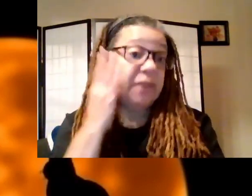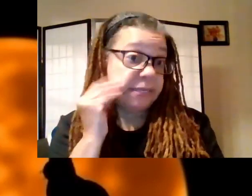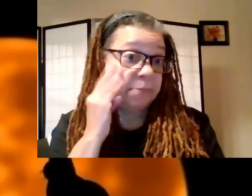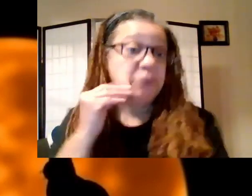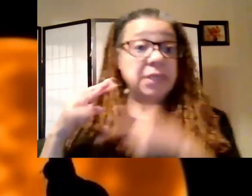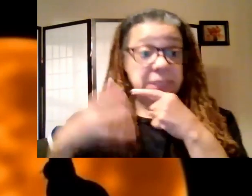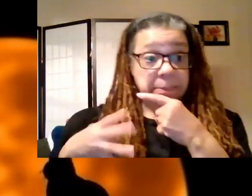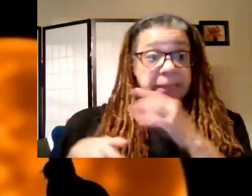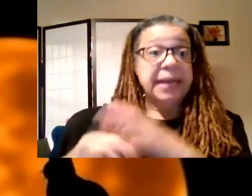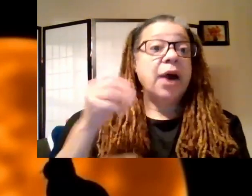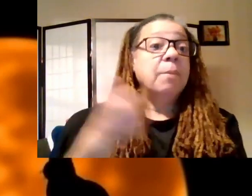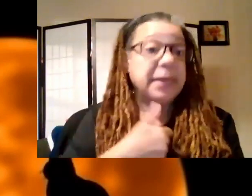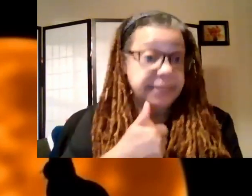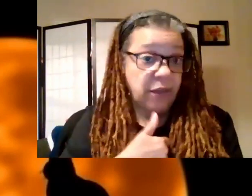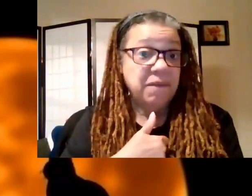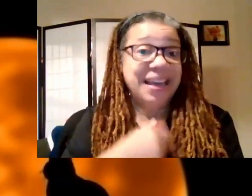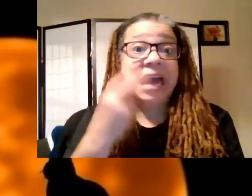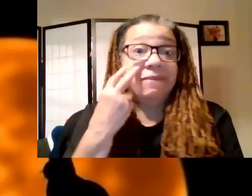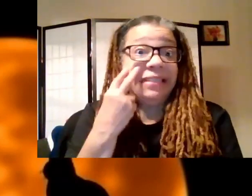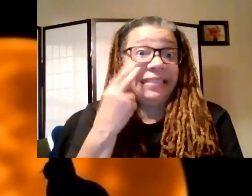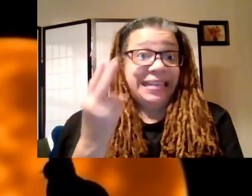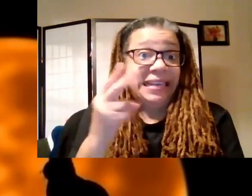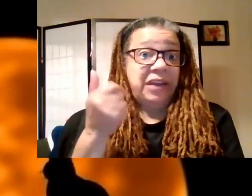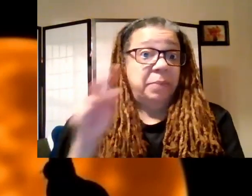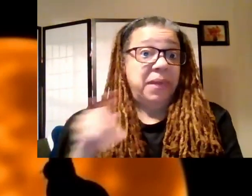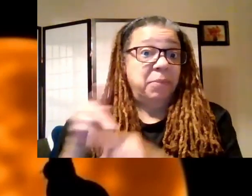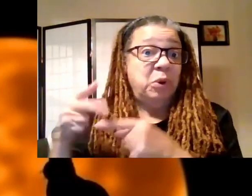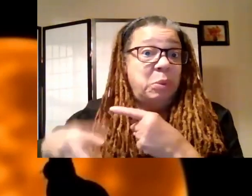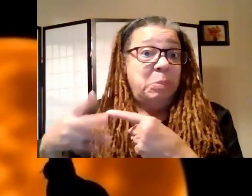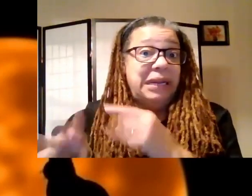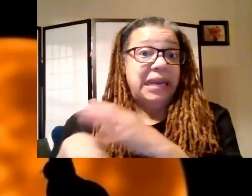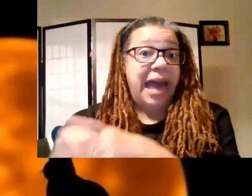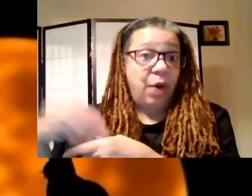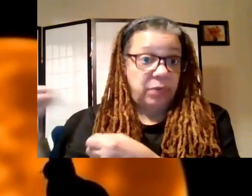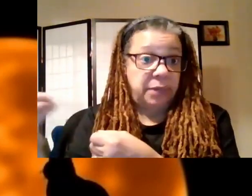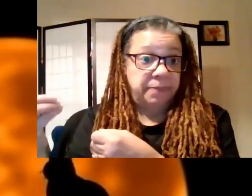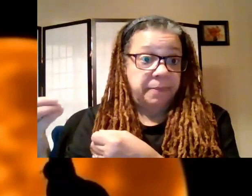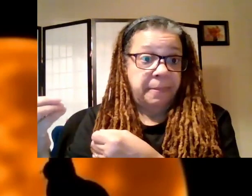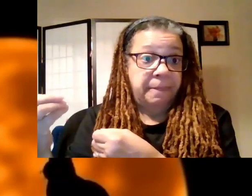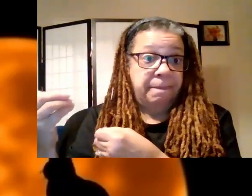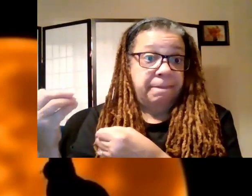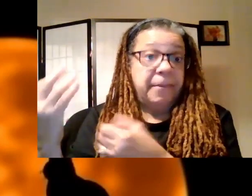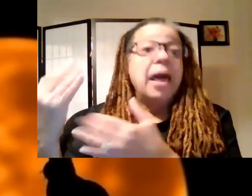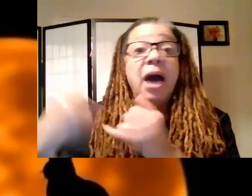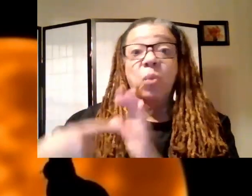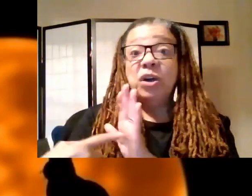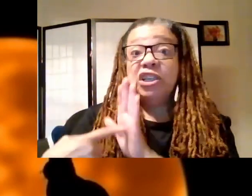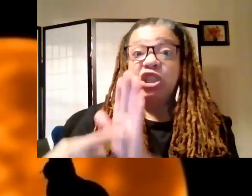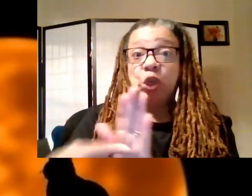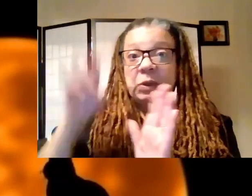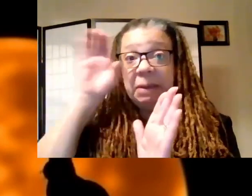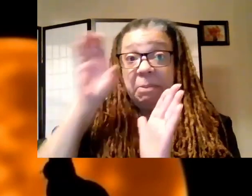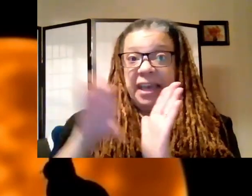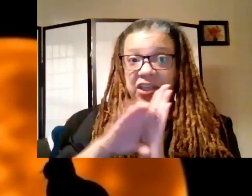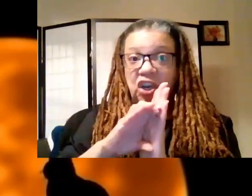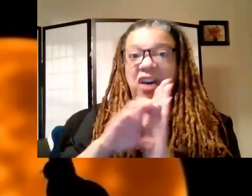out, and I have witnessed other patients bleeding out. I wanted to show a picture of